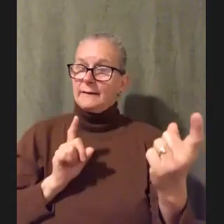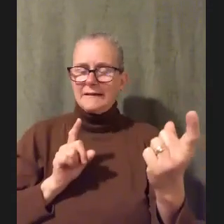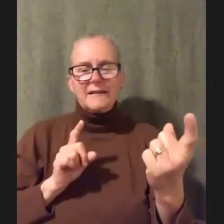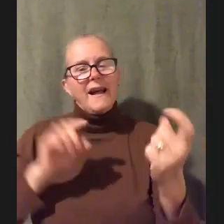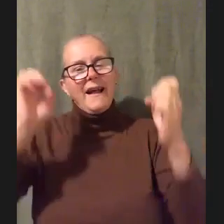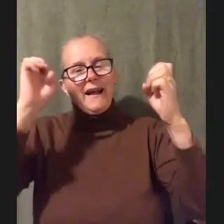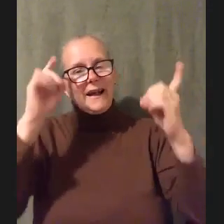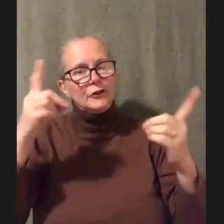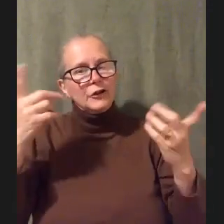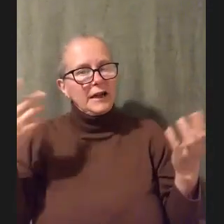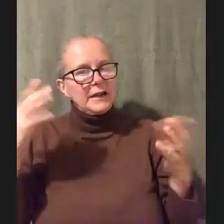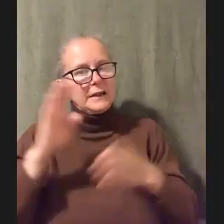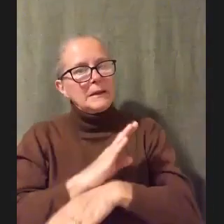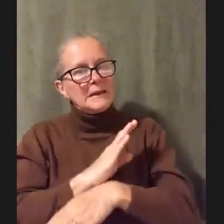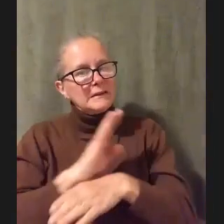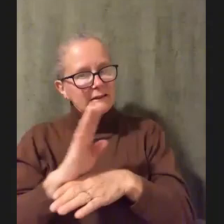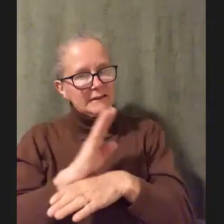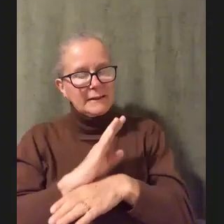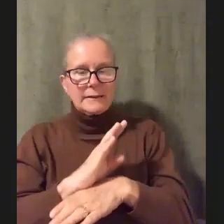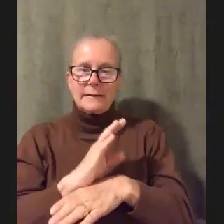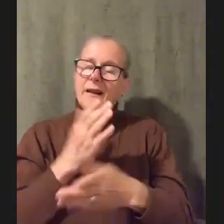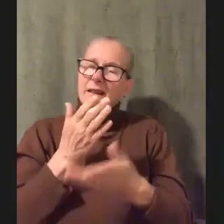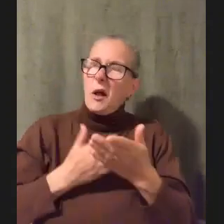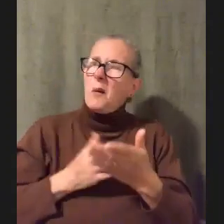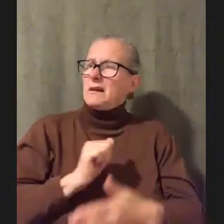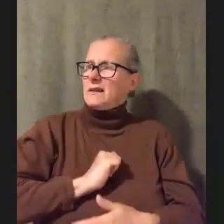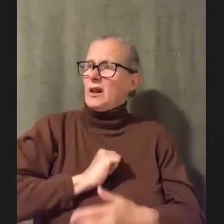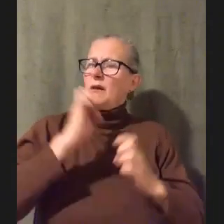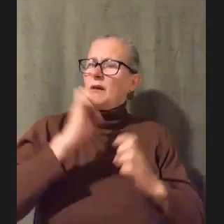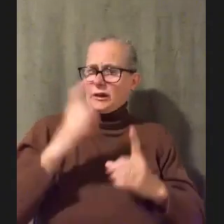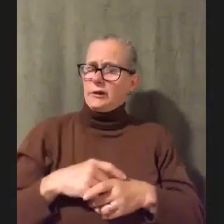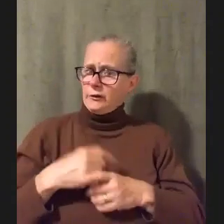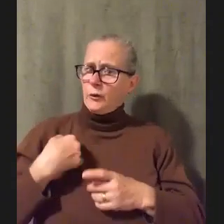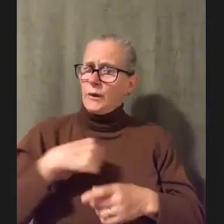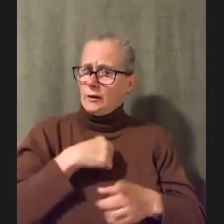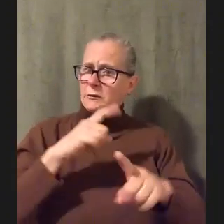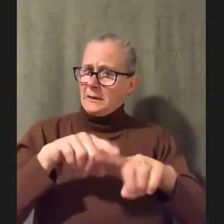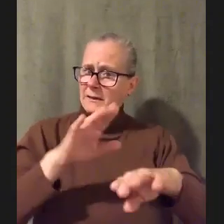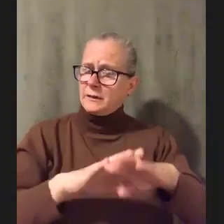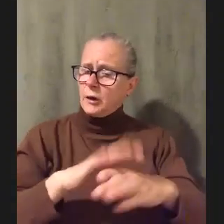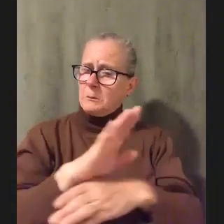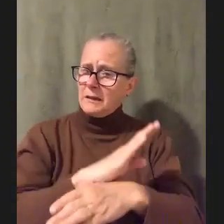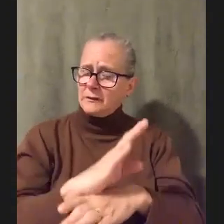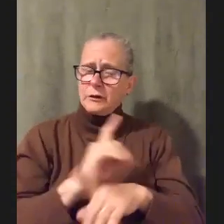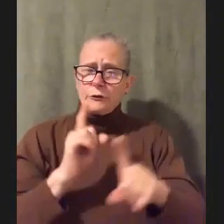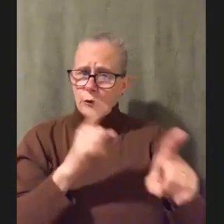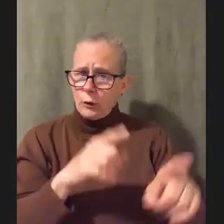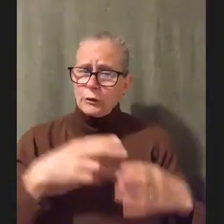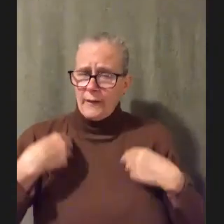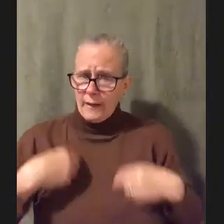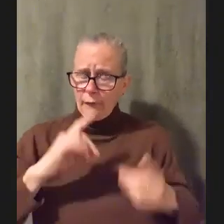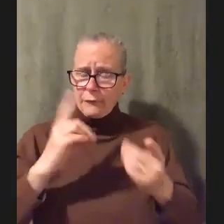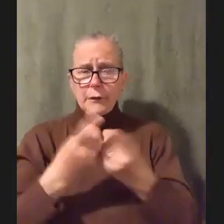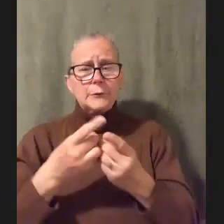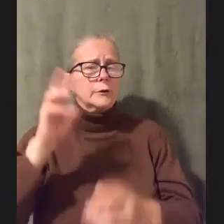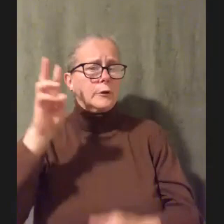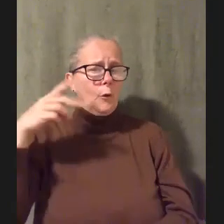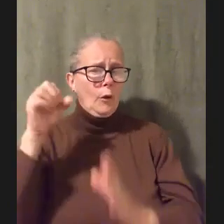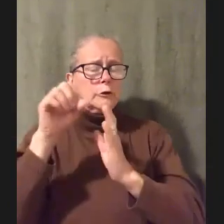education of businesses, some self-education. I think we're really relying on businesses to go to the health district or the Washington State Department of